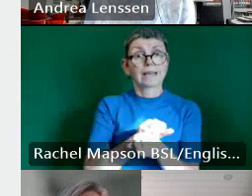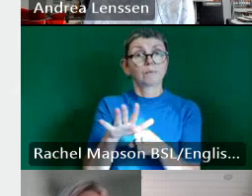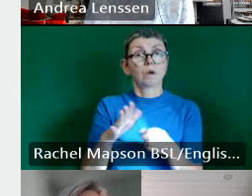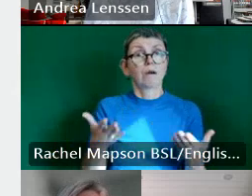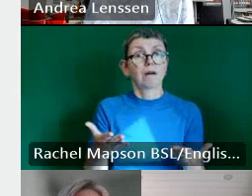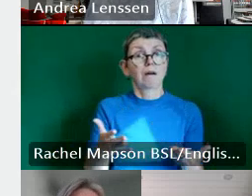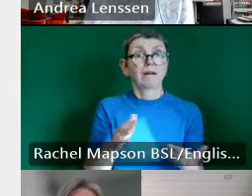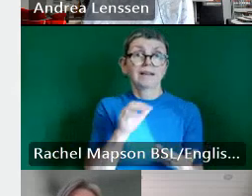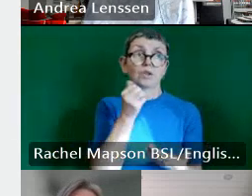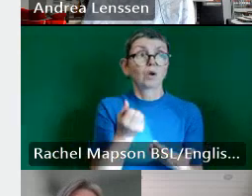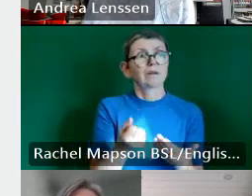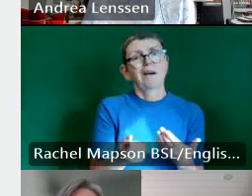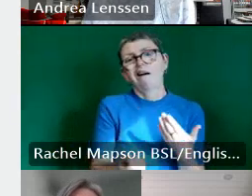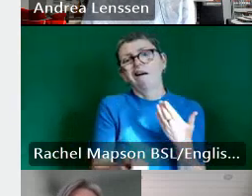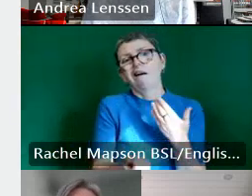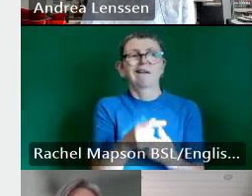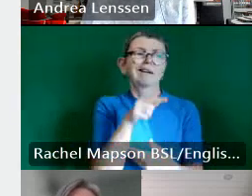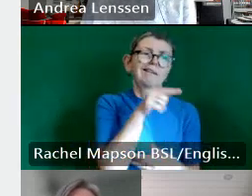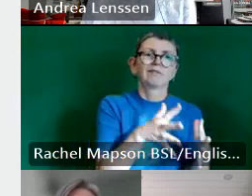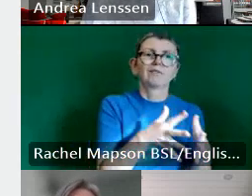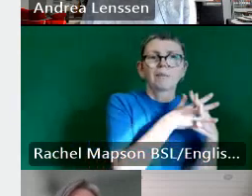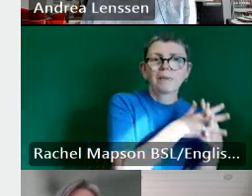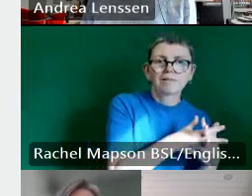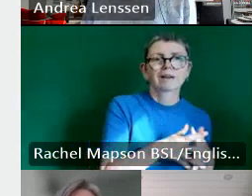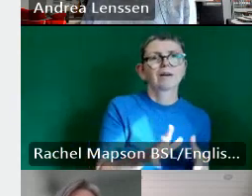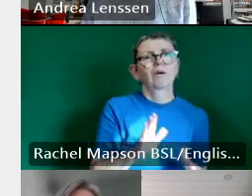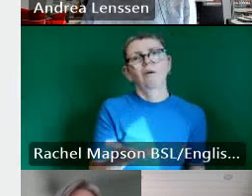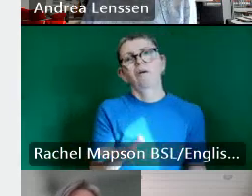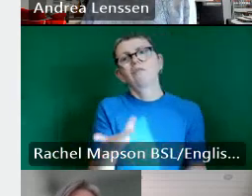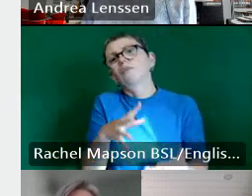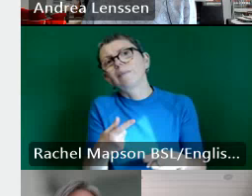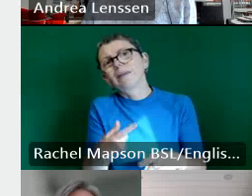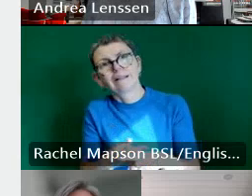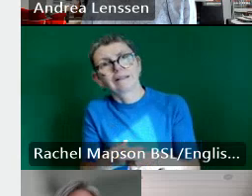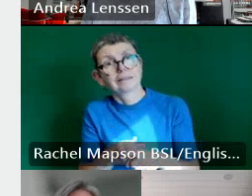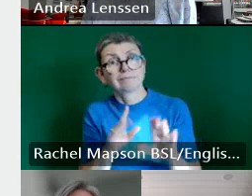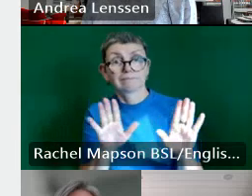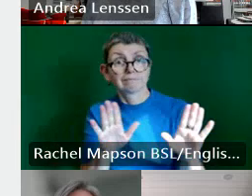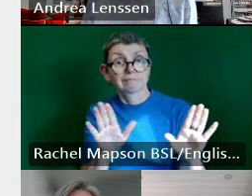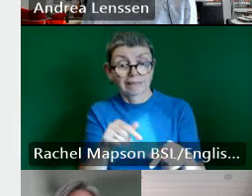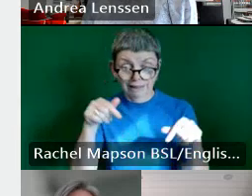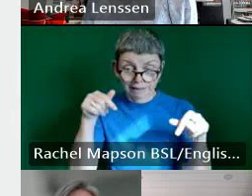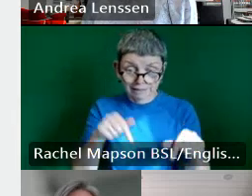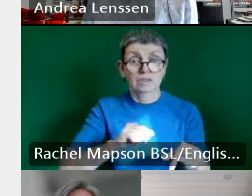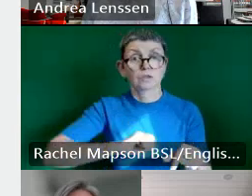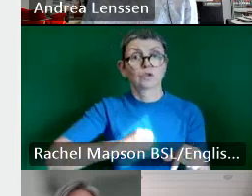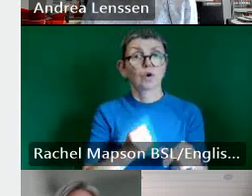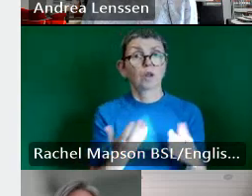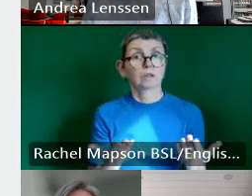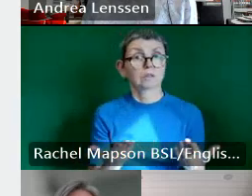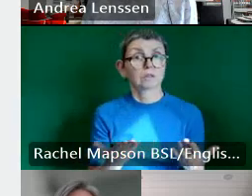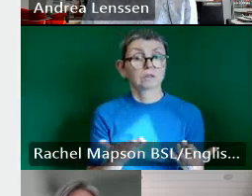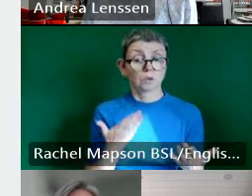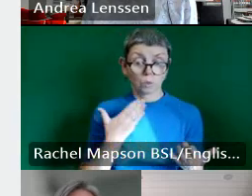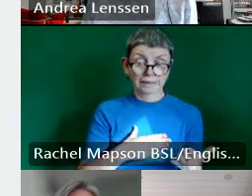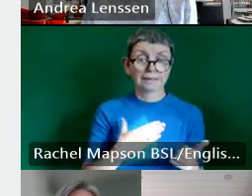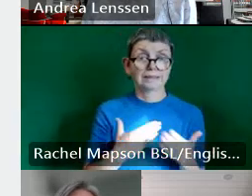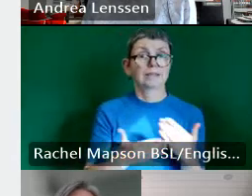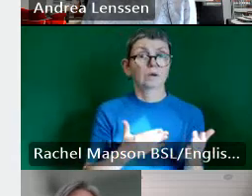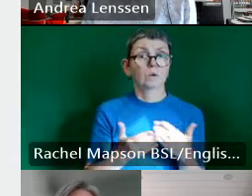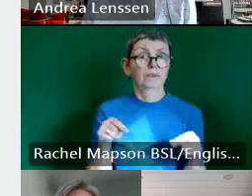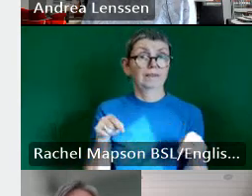happened in the US, oh, that happened in England. This is something here. So it notes that these are issues that we need to deal with within our